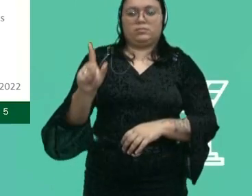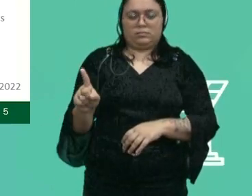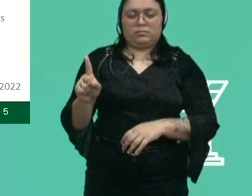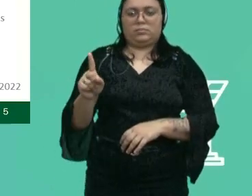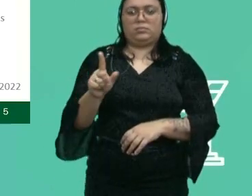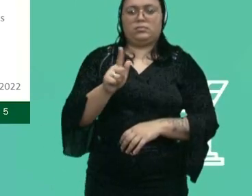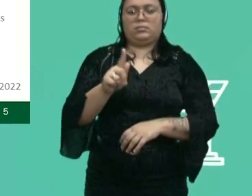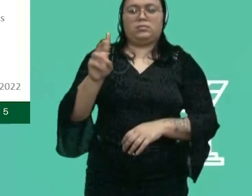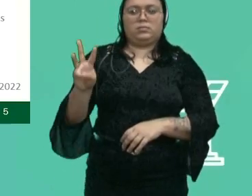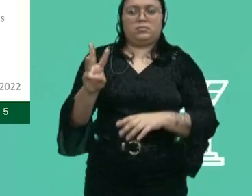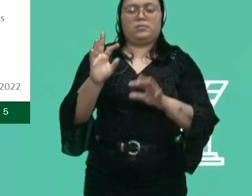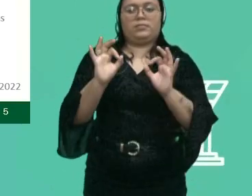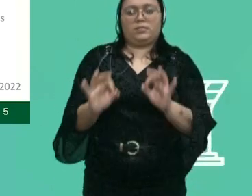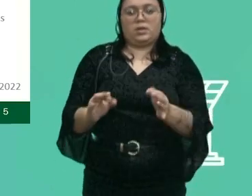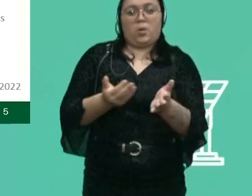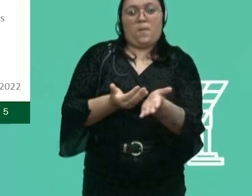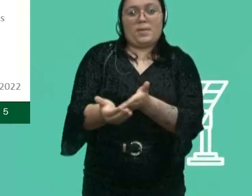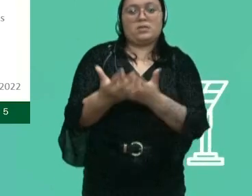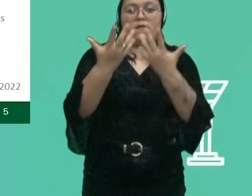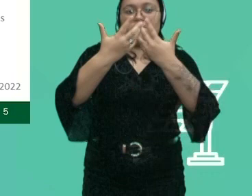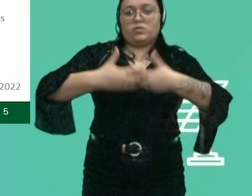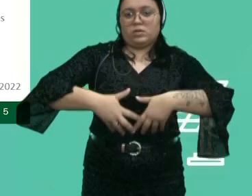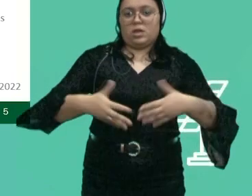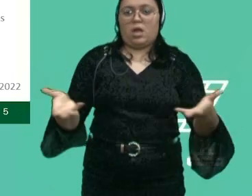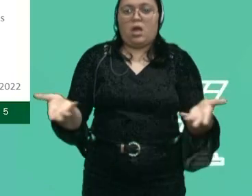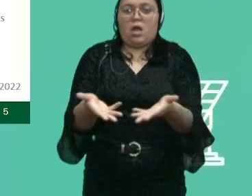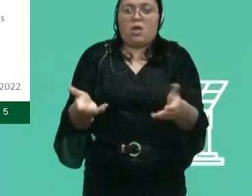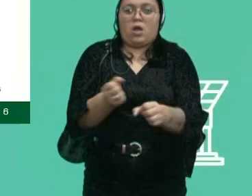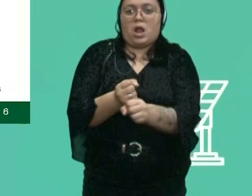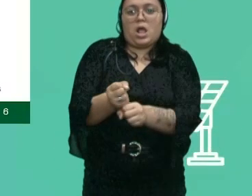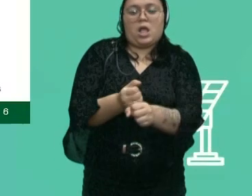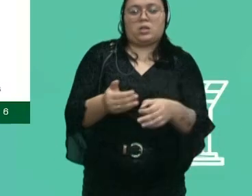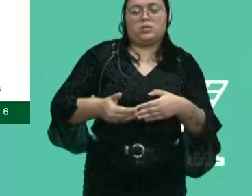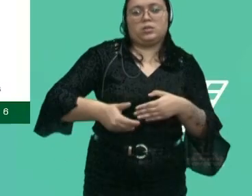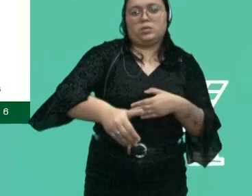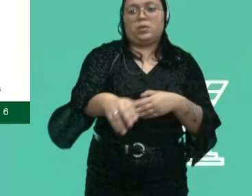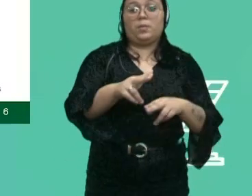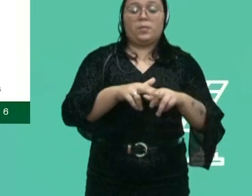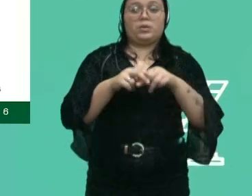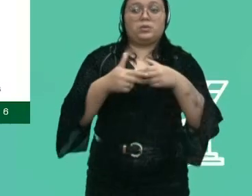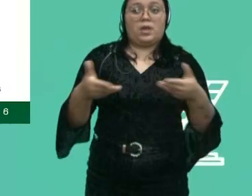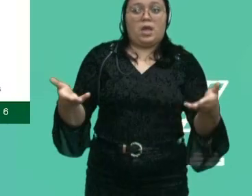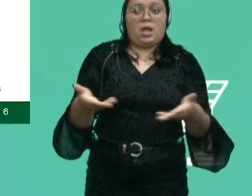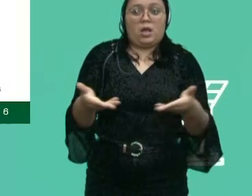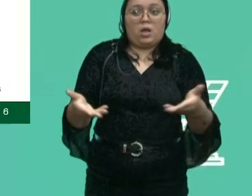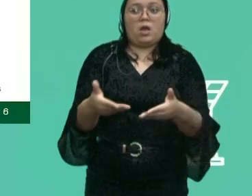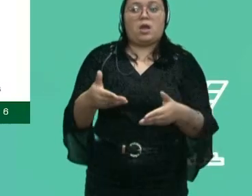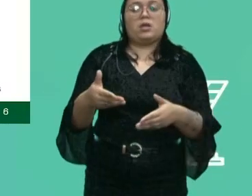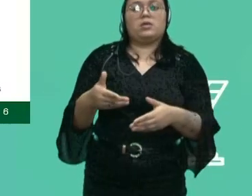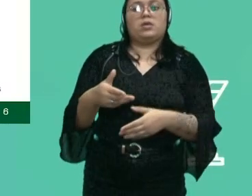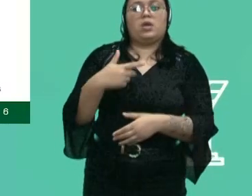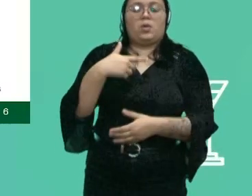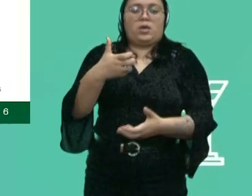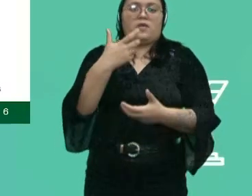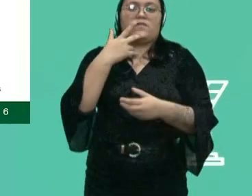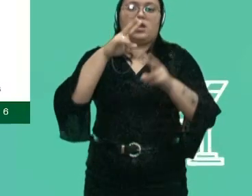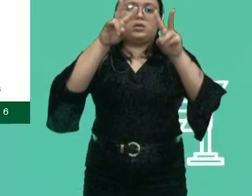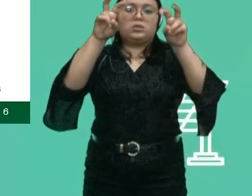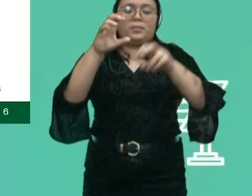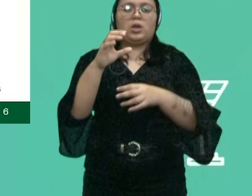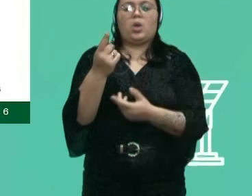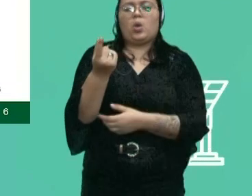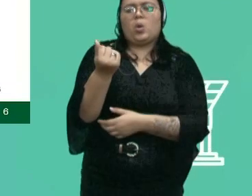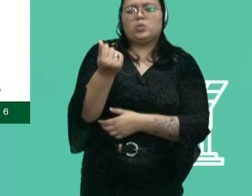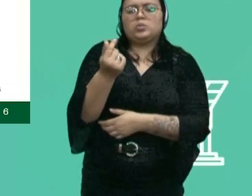coming online just within the last year. So now what I'd like to do is talk about cost. And this